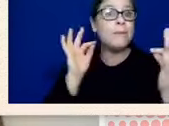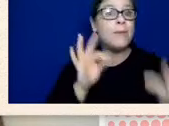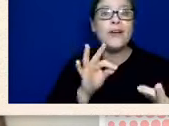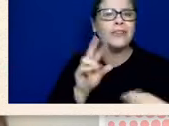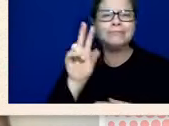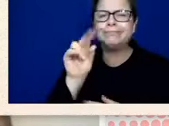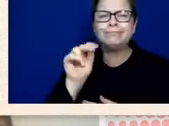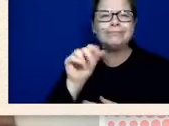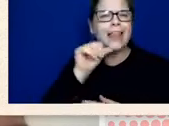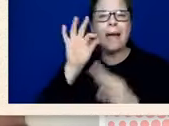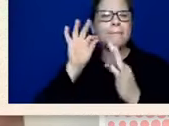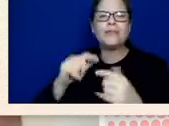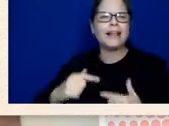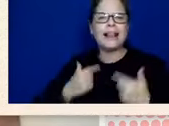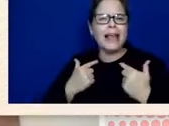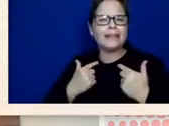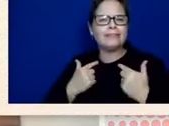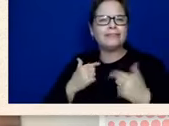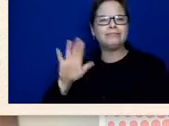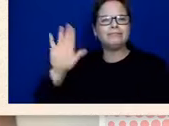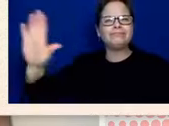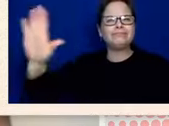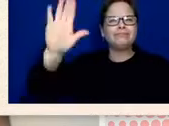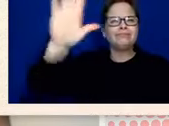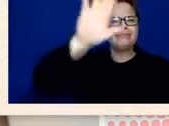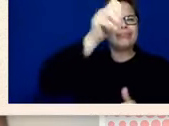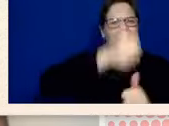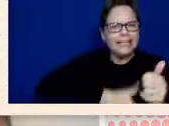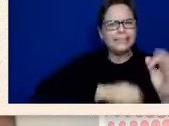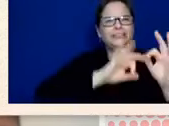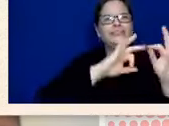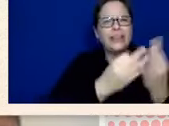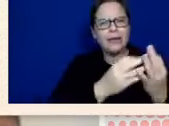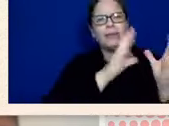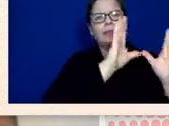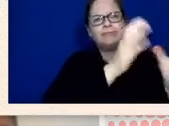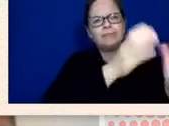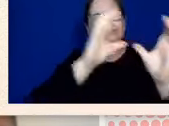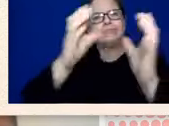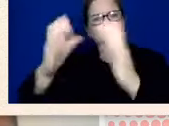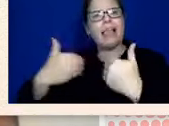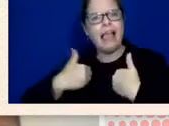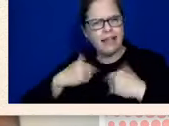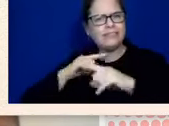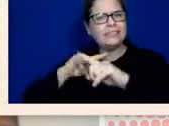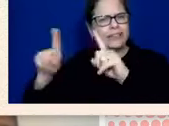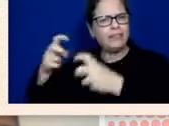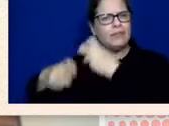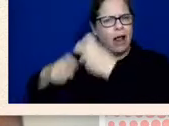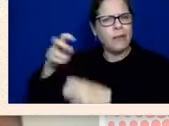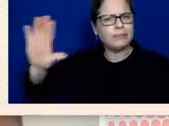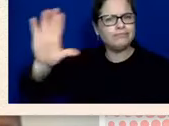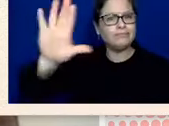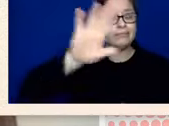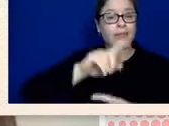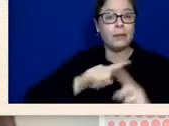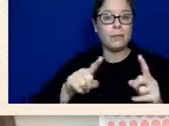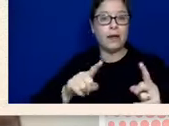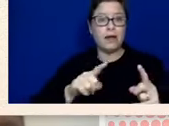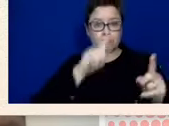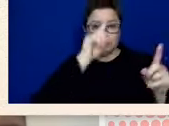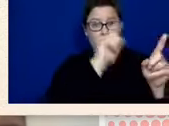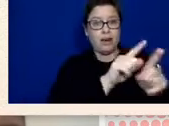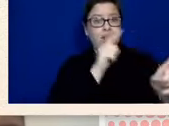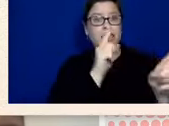or they have their own dysfunctions between themselves. But when it comes to having that dysfunctional relationship with your sibling,